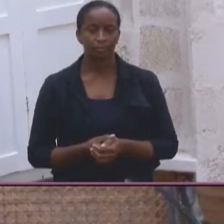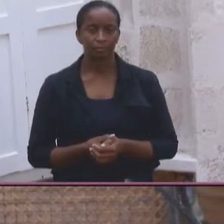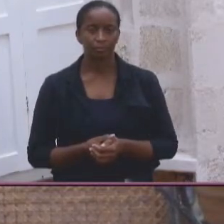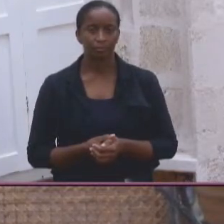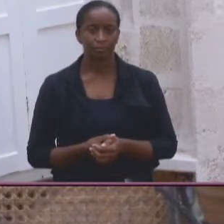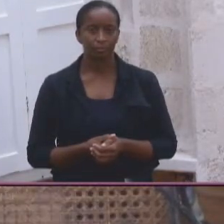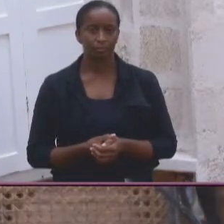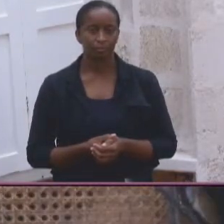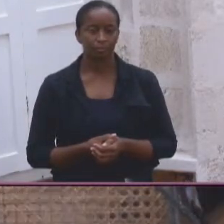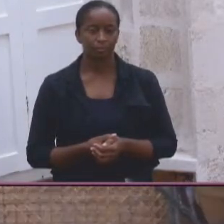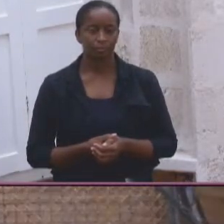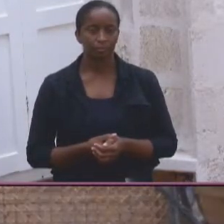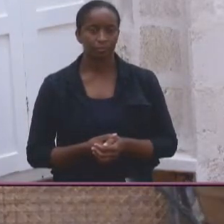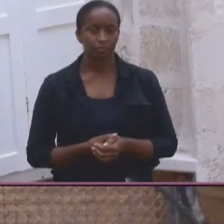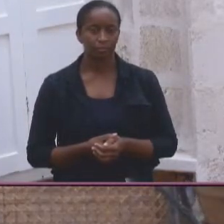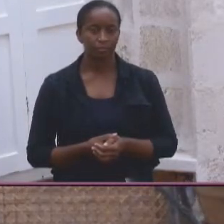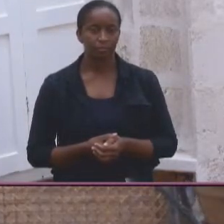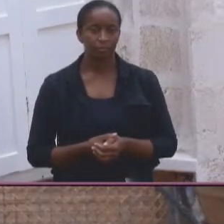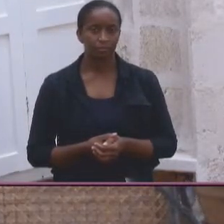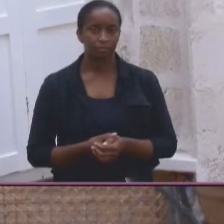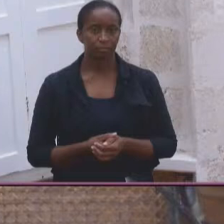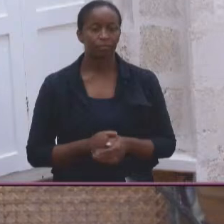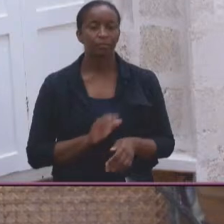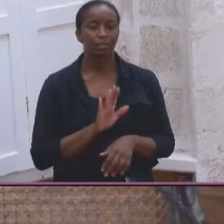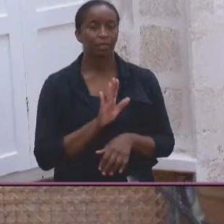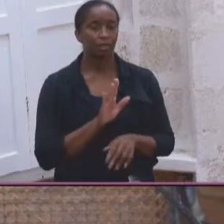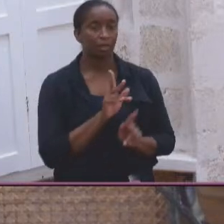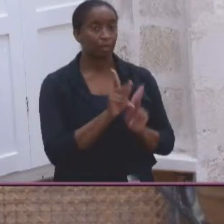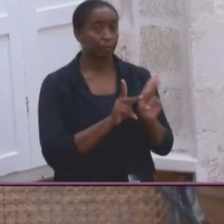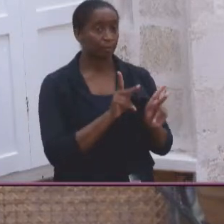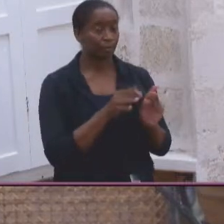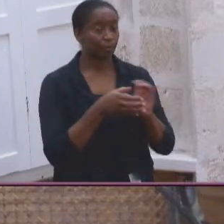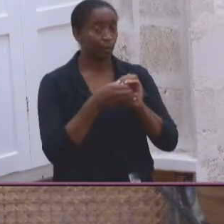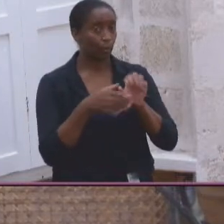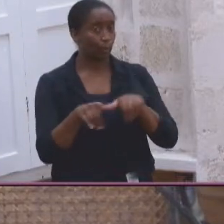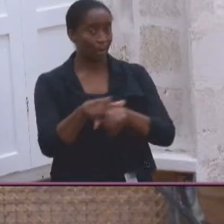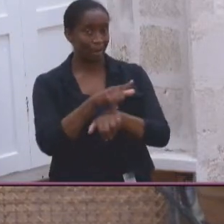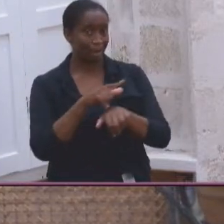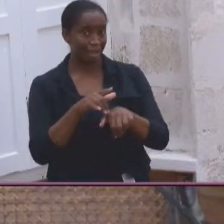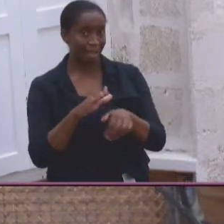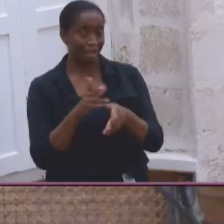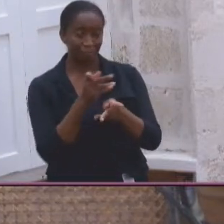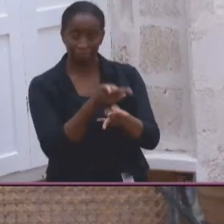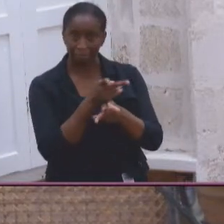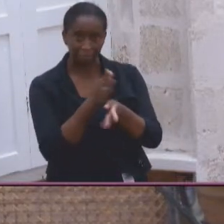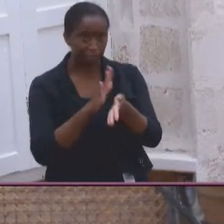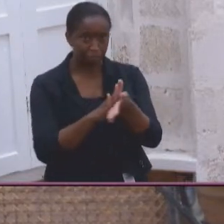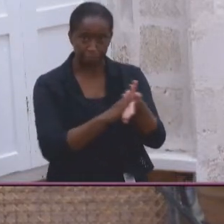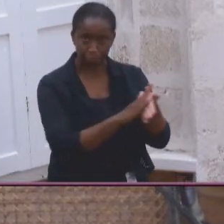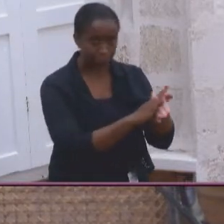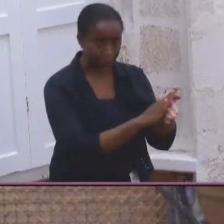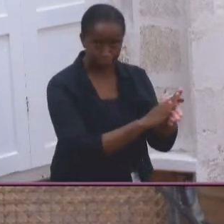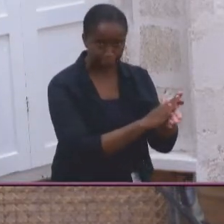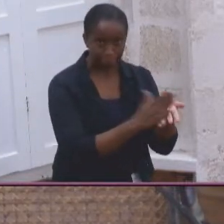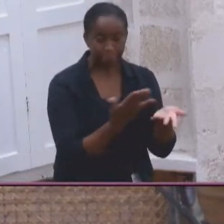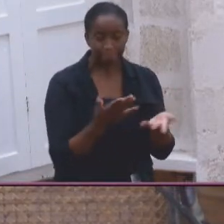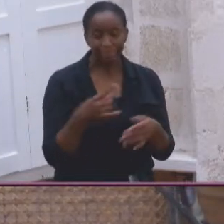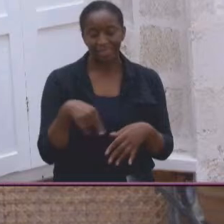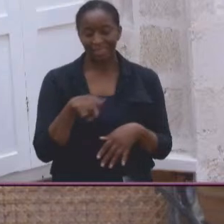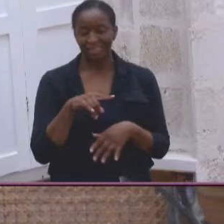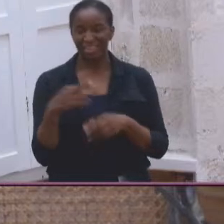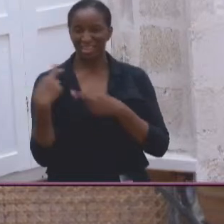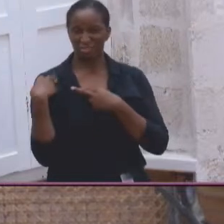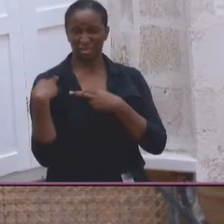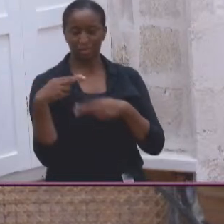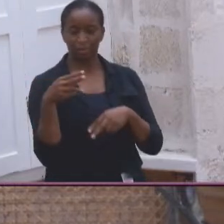to individuals who do not take care of their properties. That process could have been strengthened. But in order to strengthen that, you